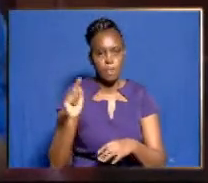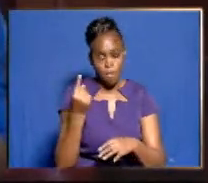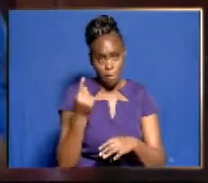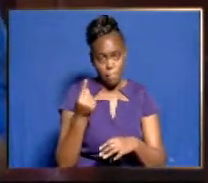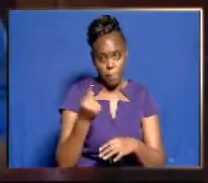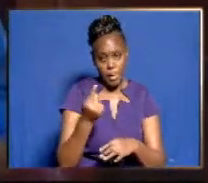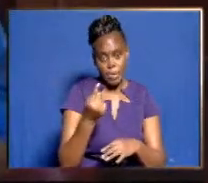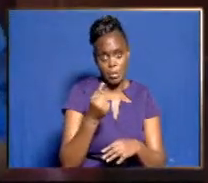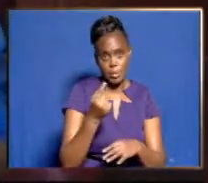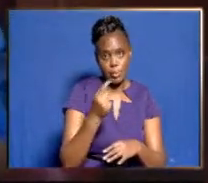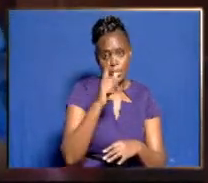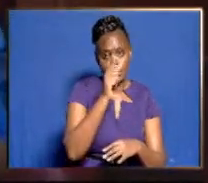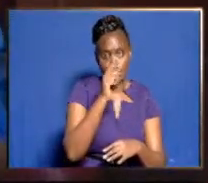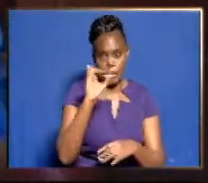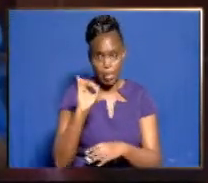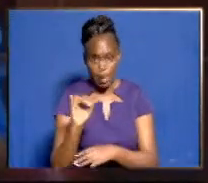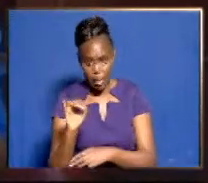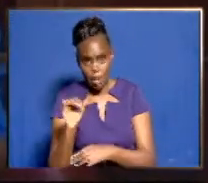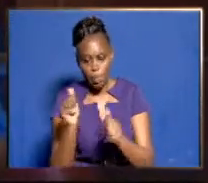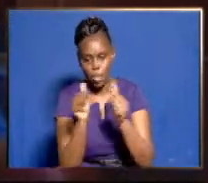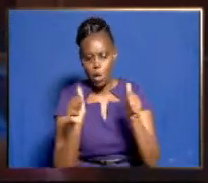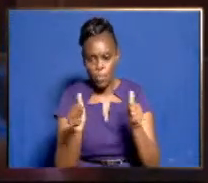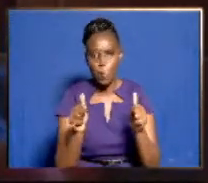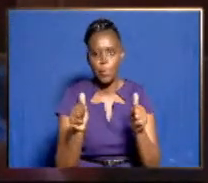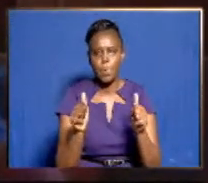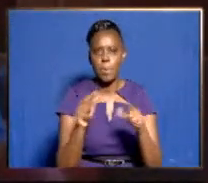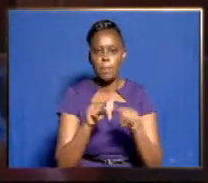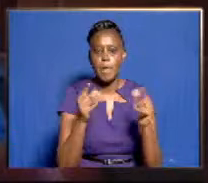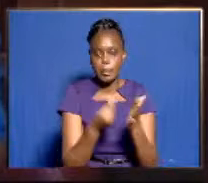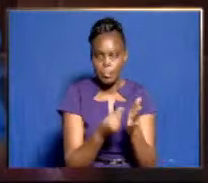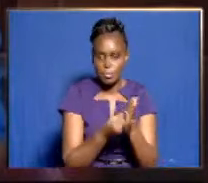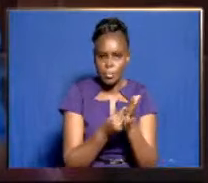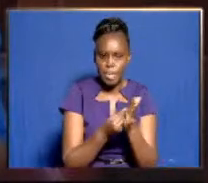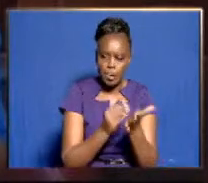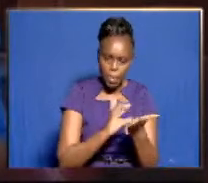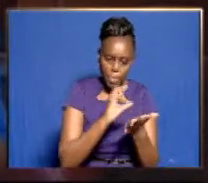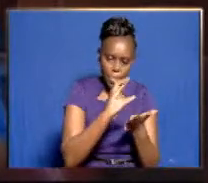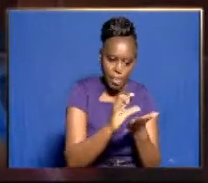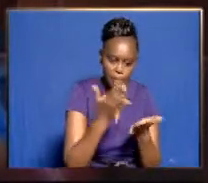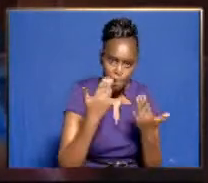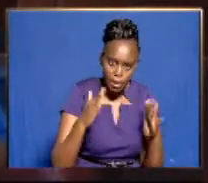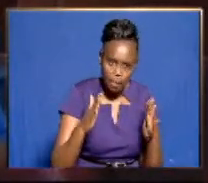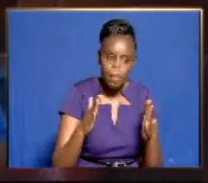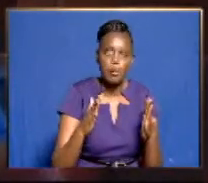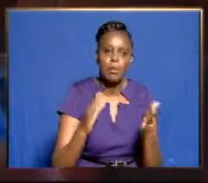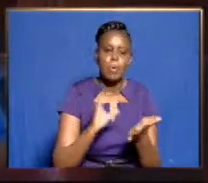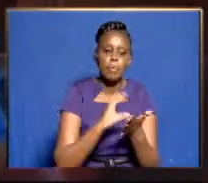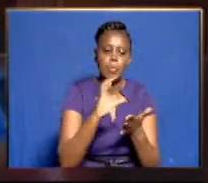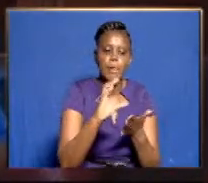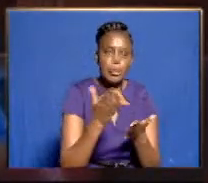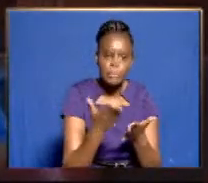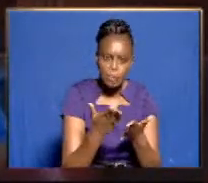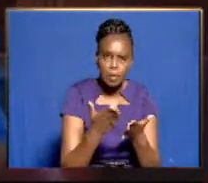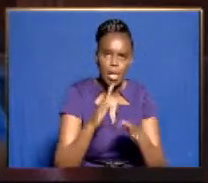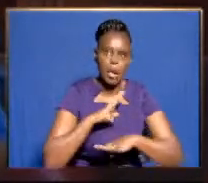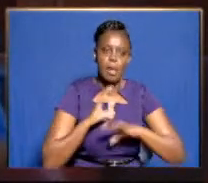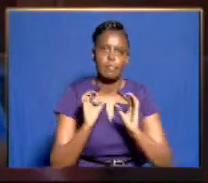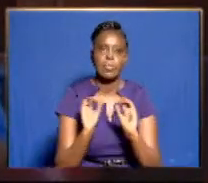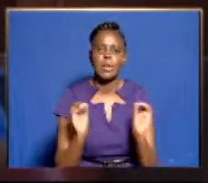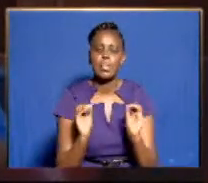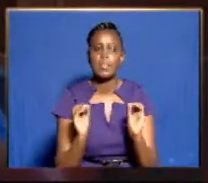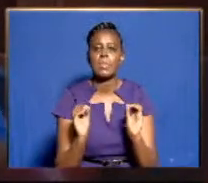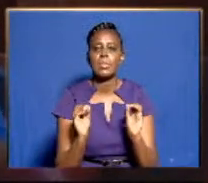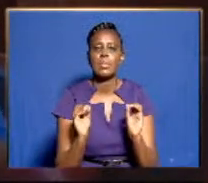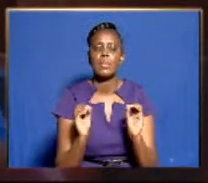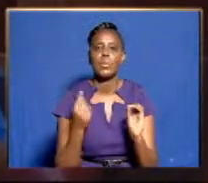30 TTIs is well on course. However, the money has been released, the money that is being released is not enough, and